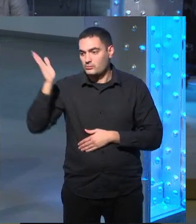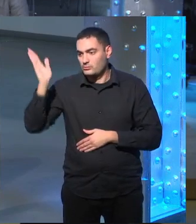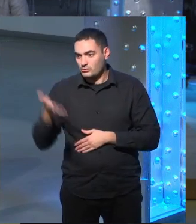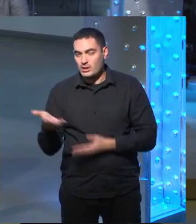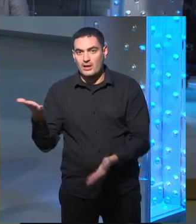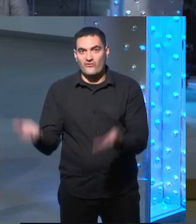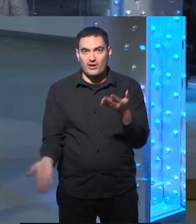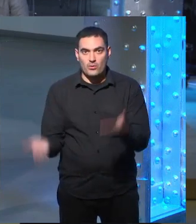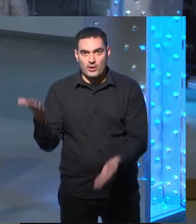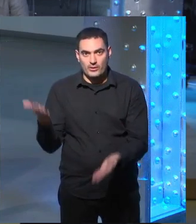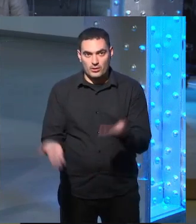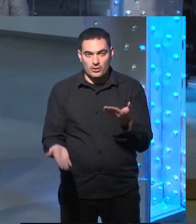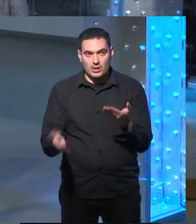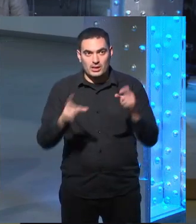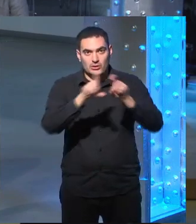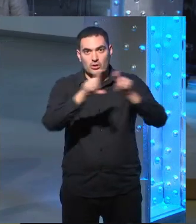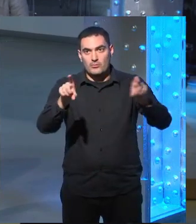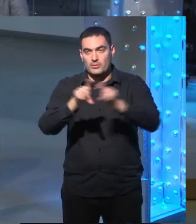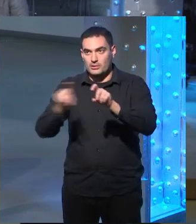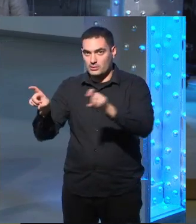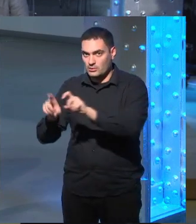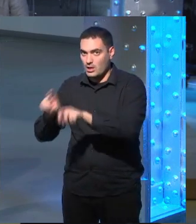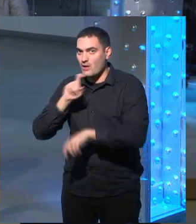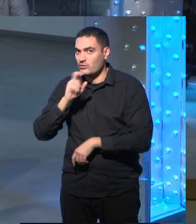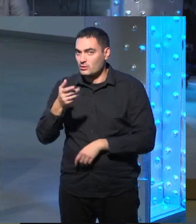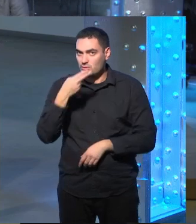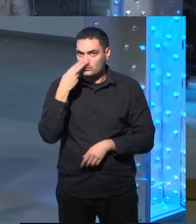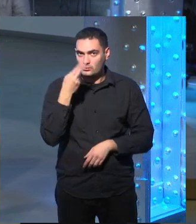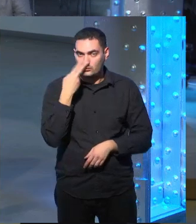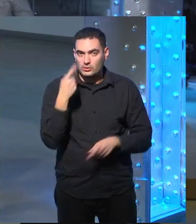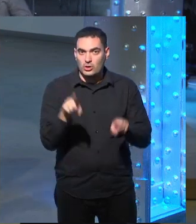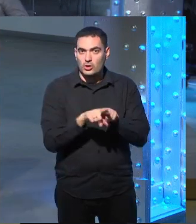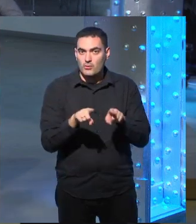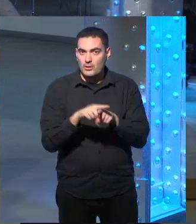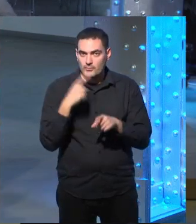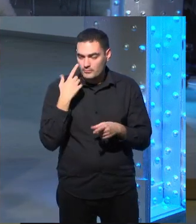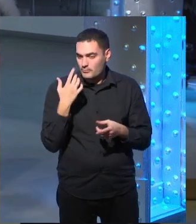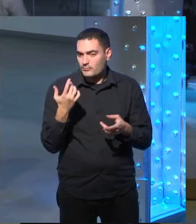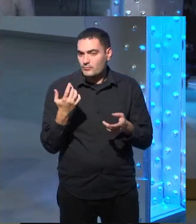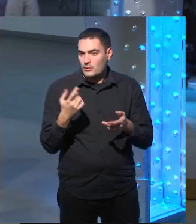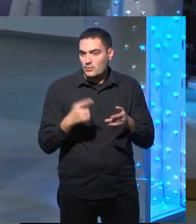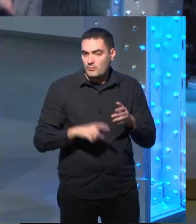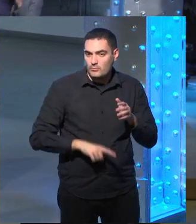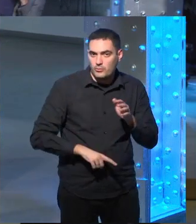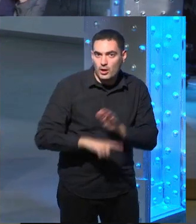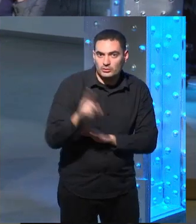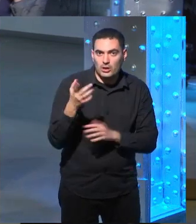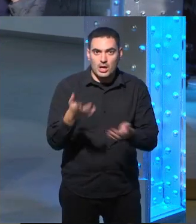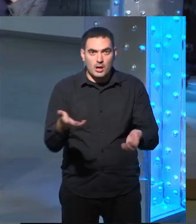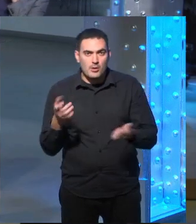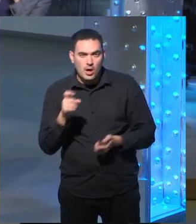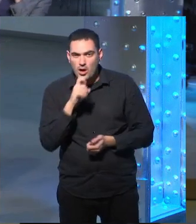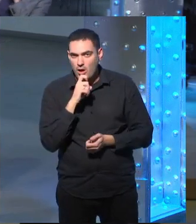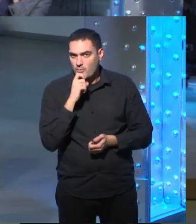talent management dash company assessment, or assessment within the companies, the way you can assess